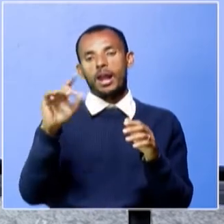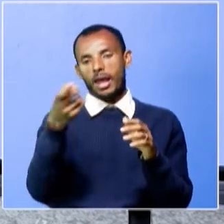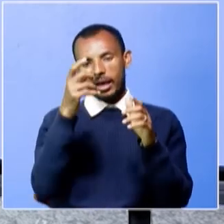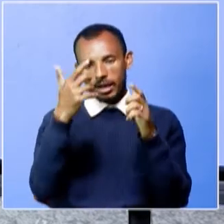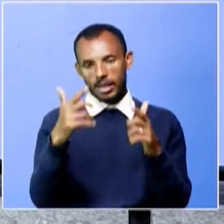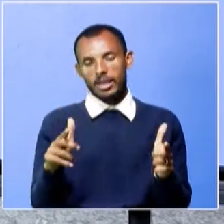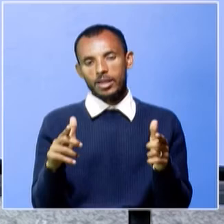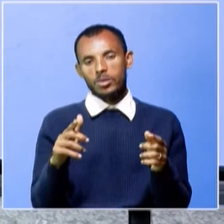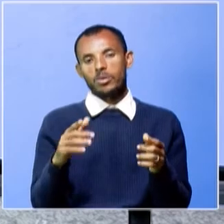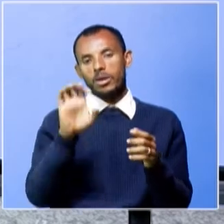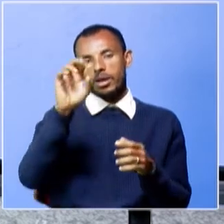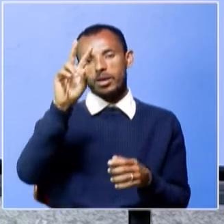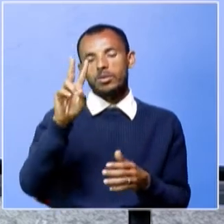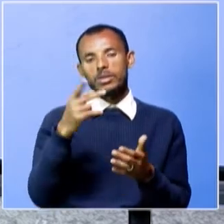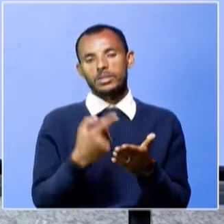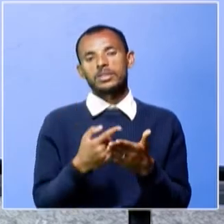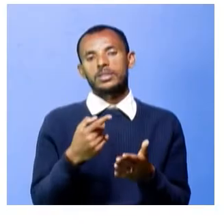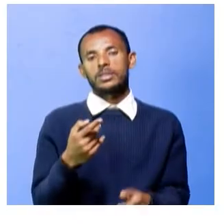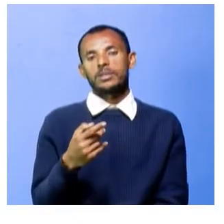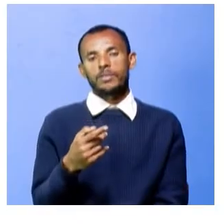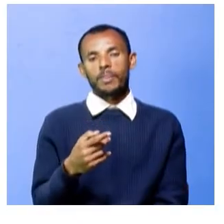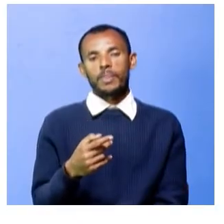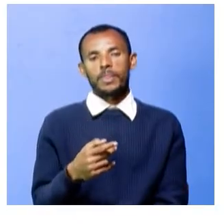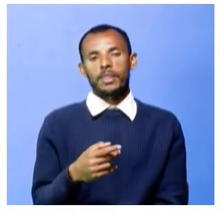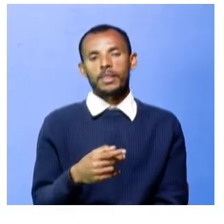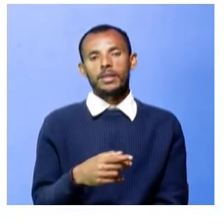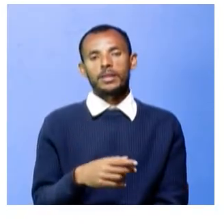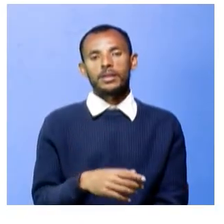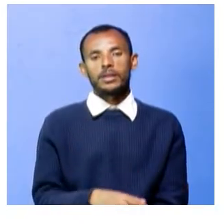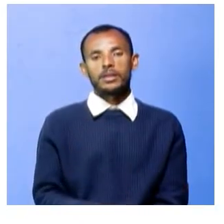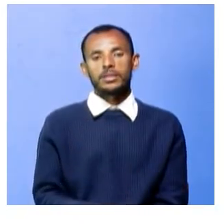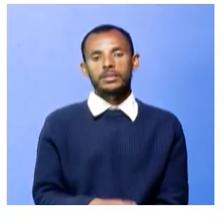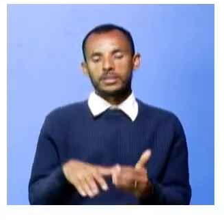than E2. If this happens, then